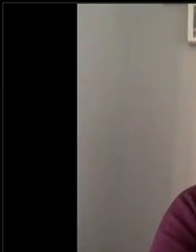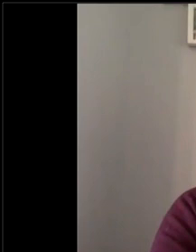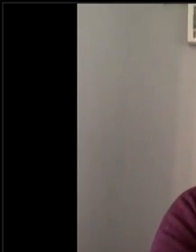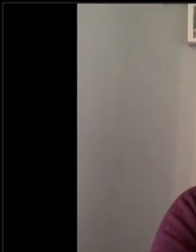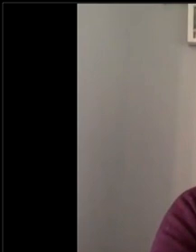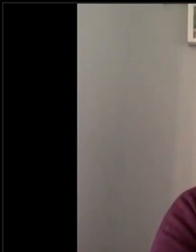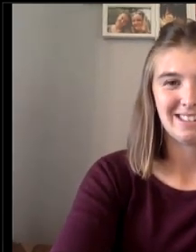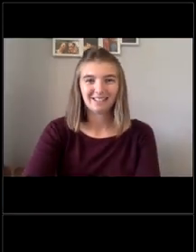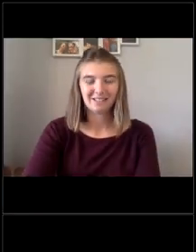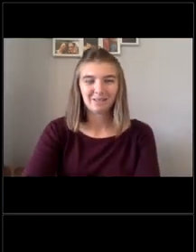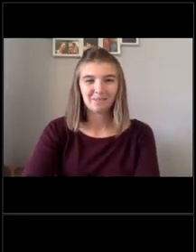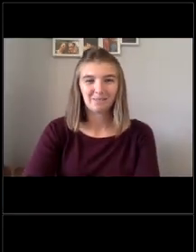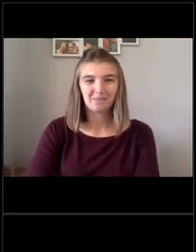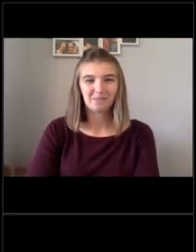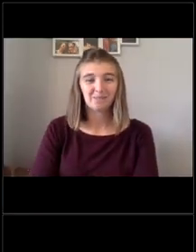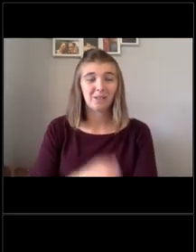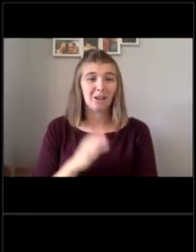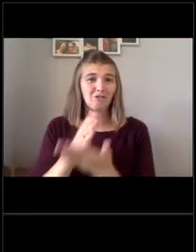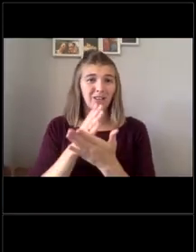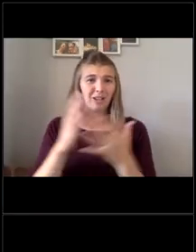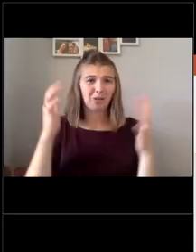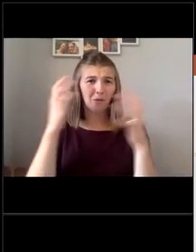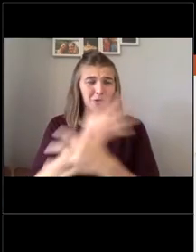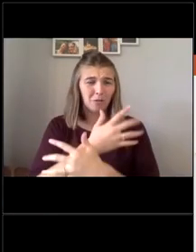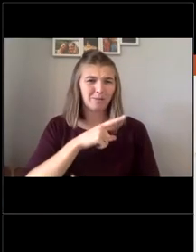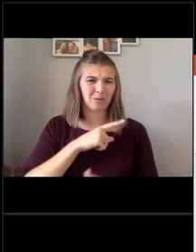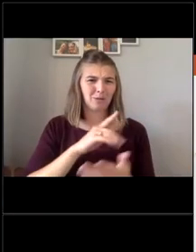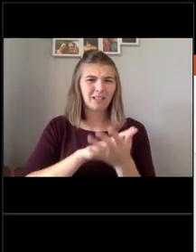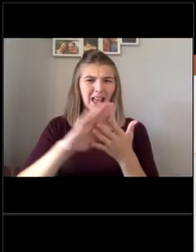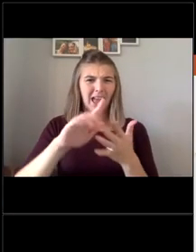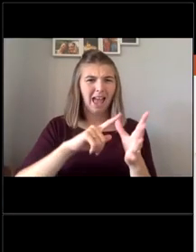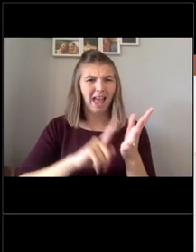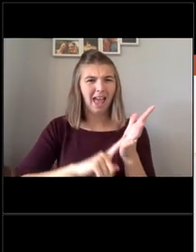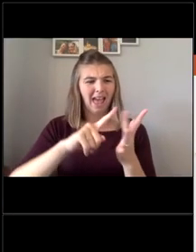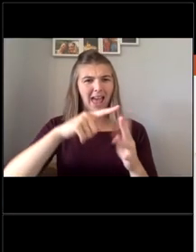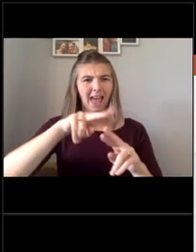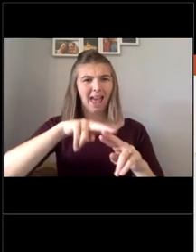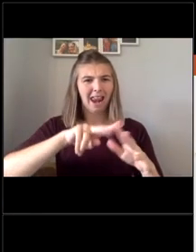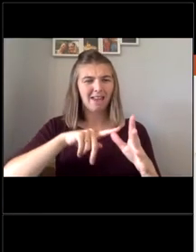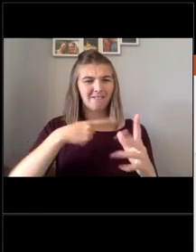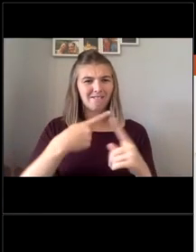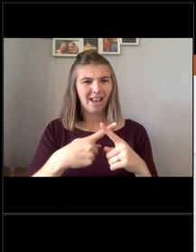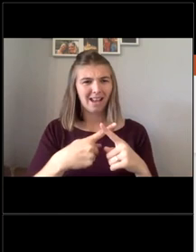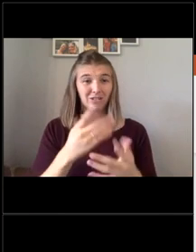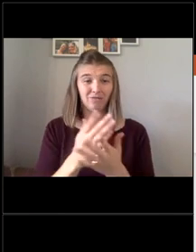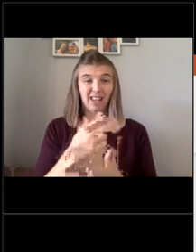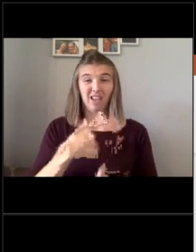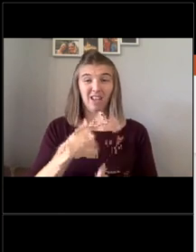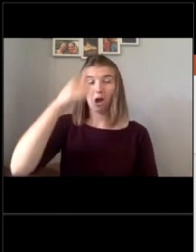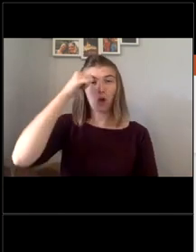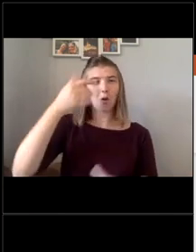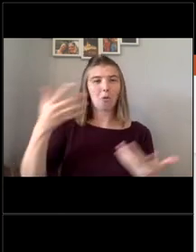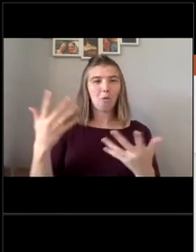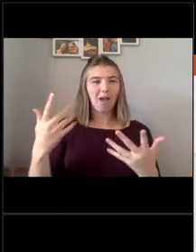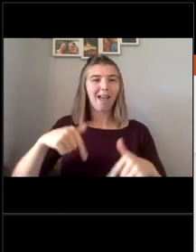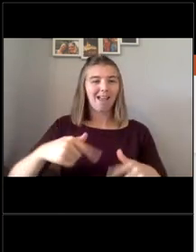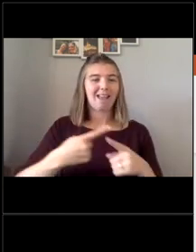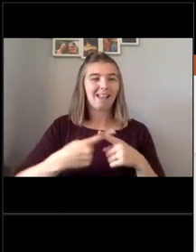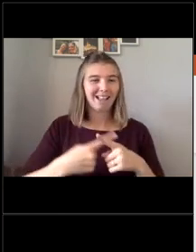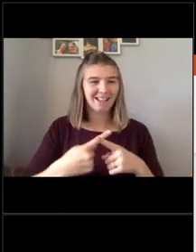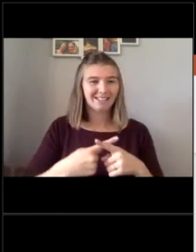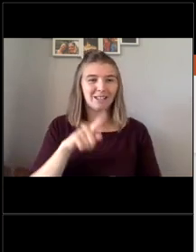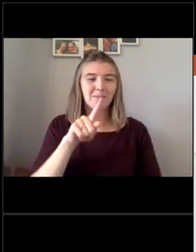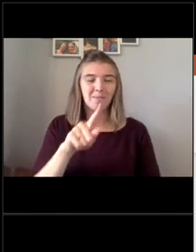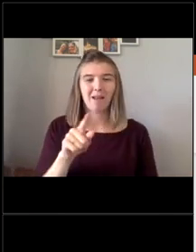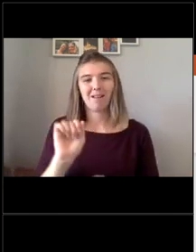I know of is the one where my mum actually grew up in Yorkshire in the north of England. But no, Halifax, Canada. So